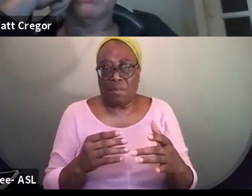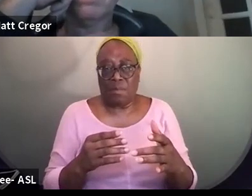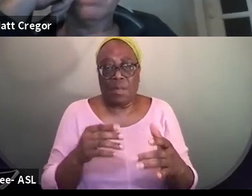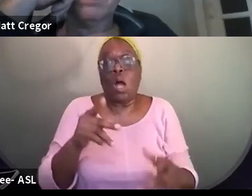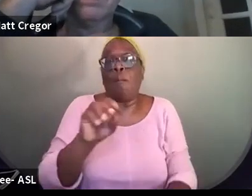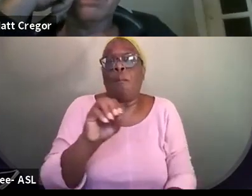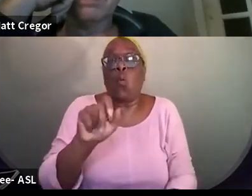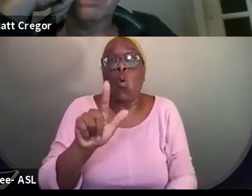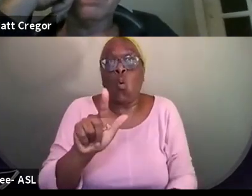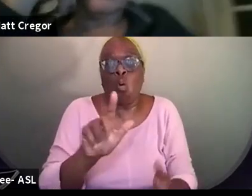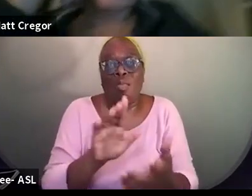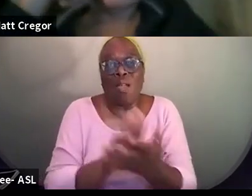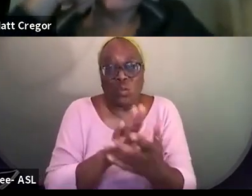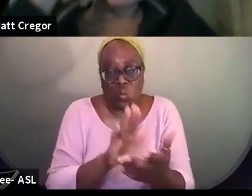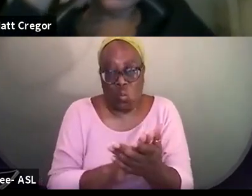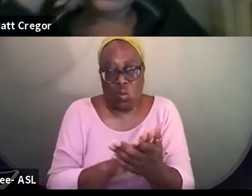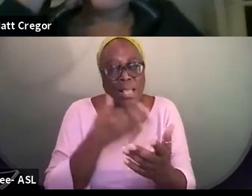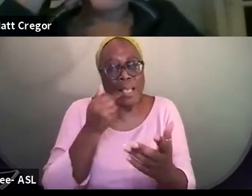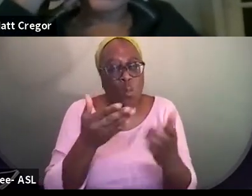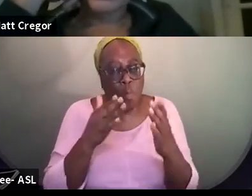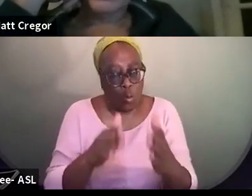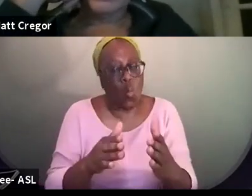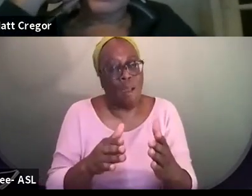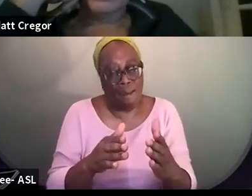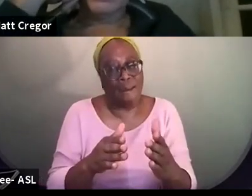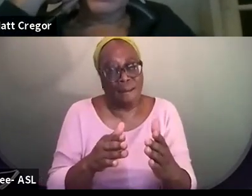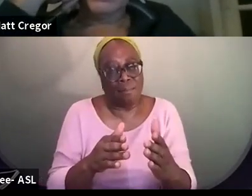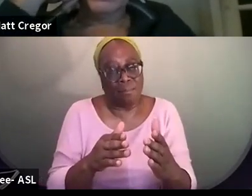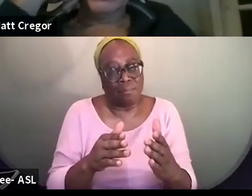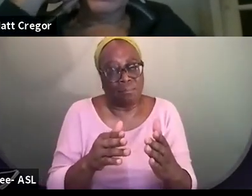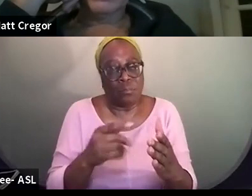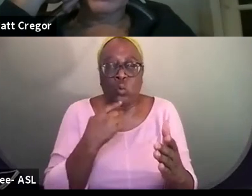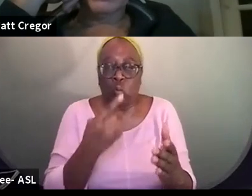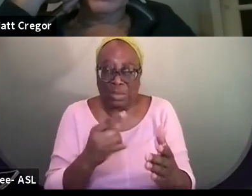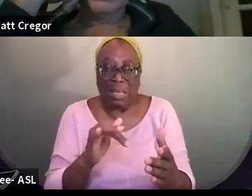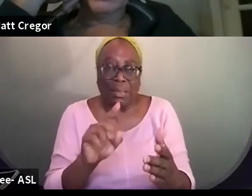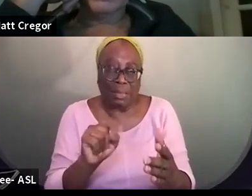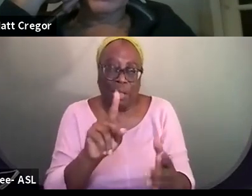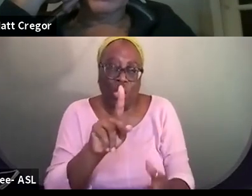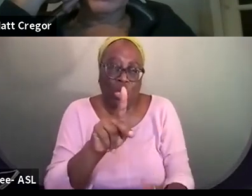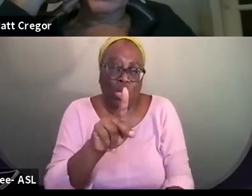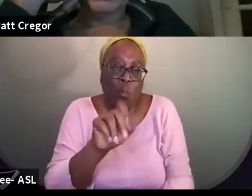of schools, I think, would be more accurate. The pool of schools from which our students come from.